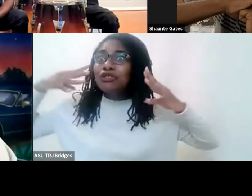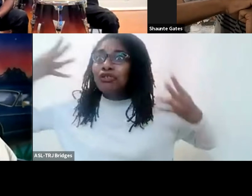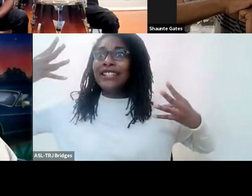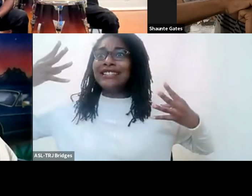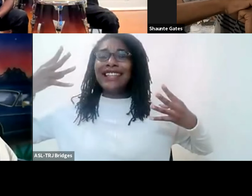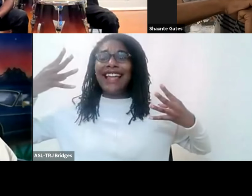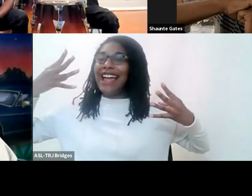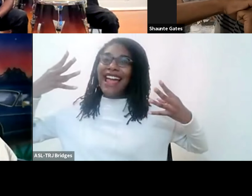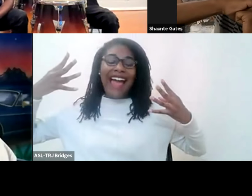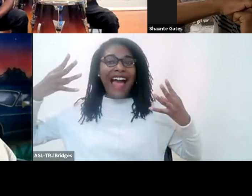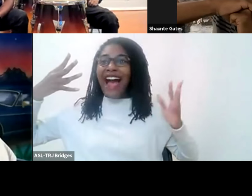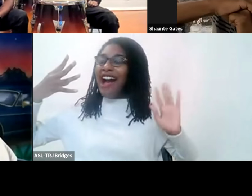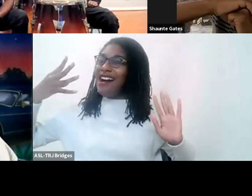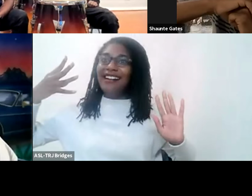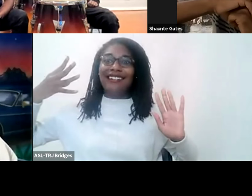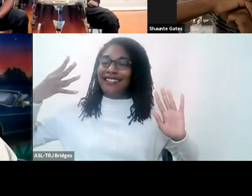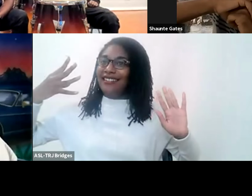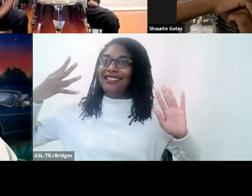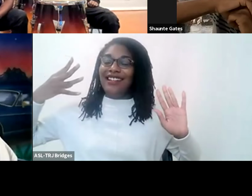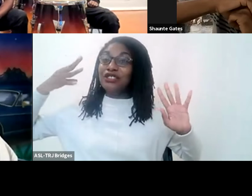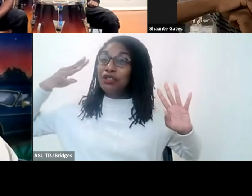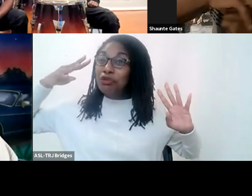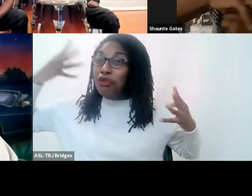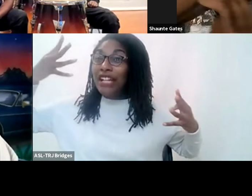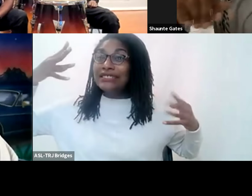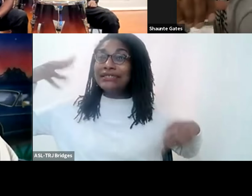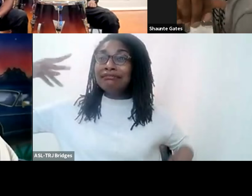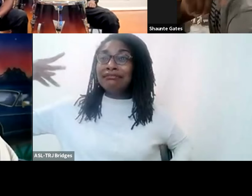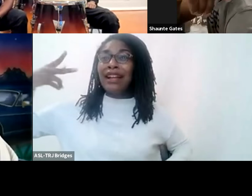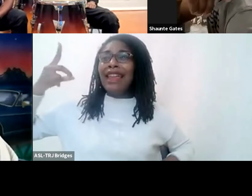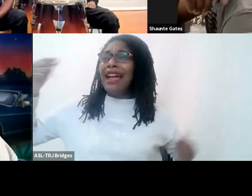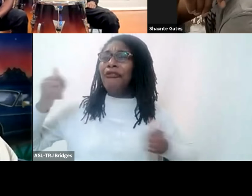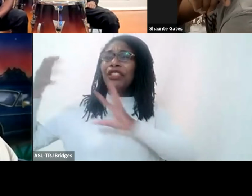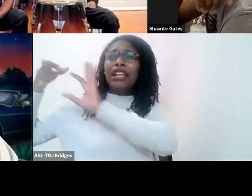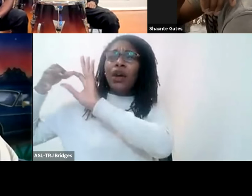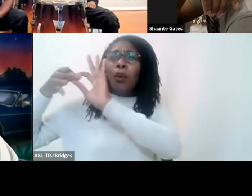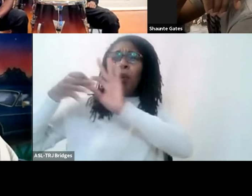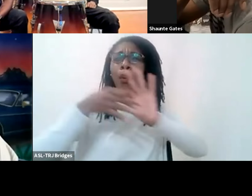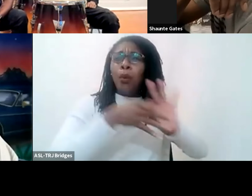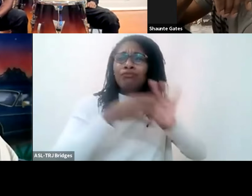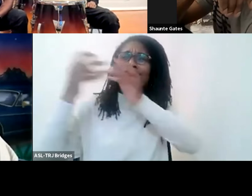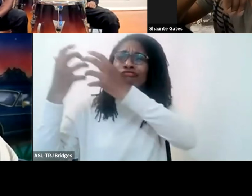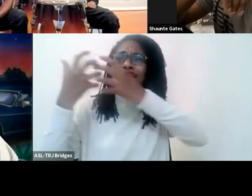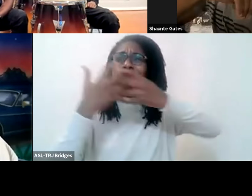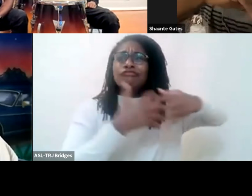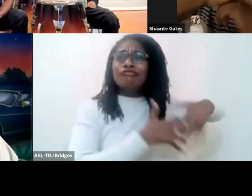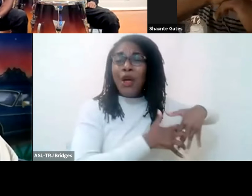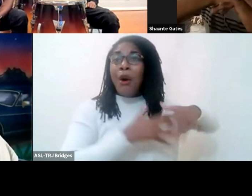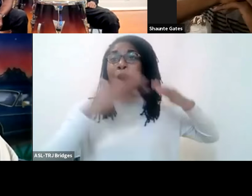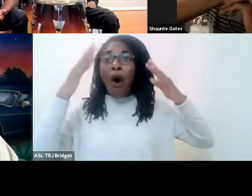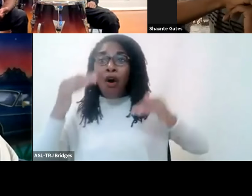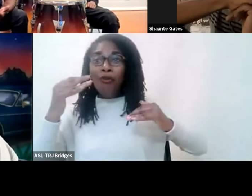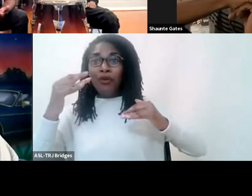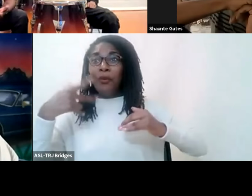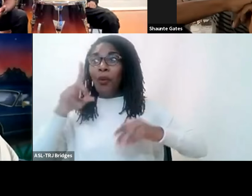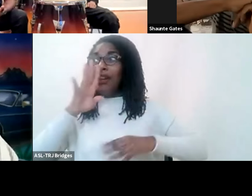but I'm slow. It's just crazy that how it all ties in, and hopefully what I talk about next